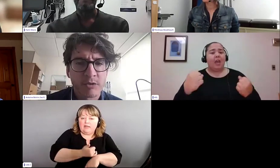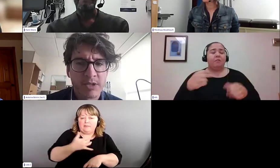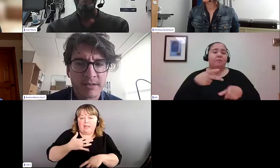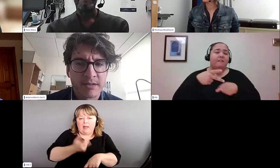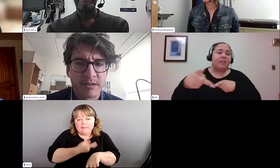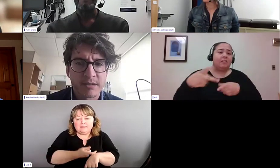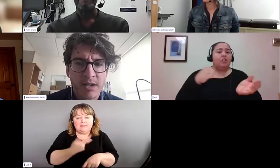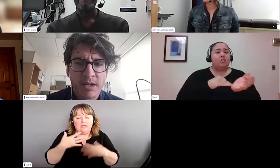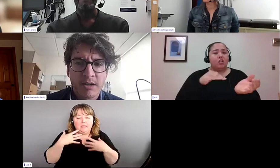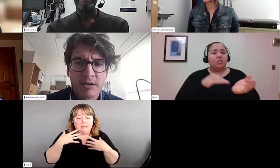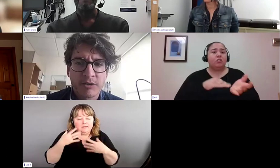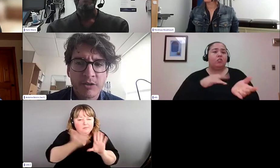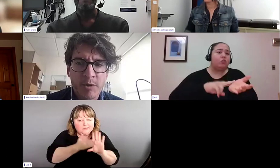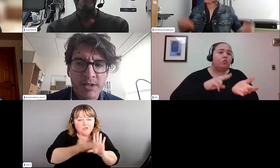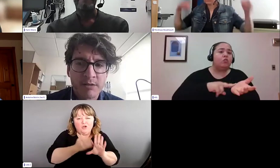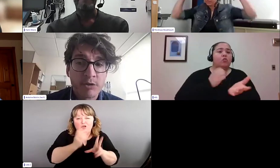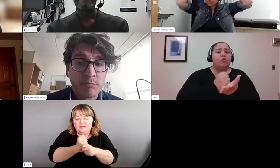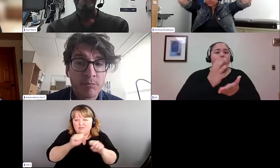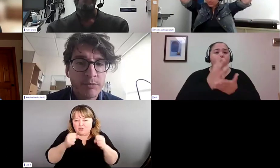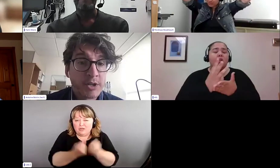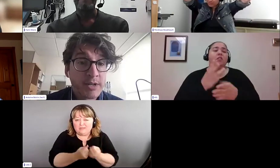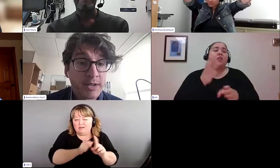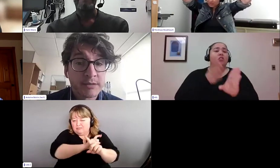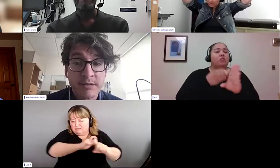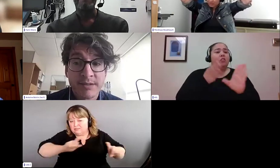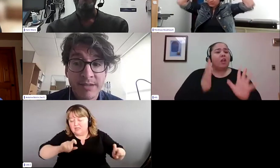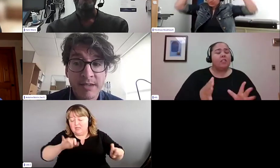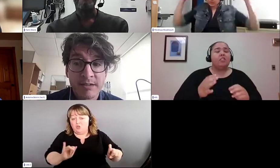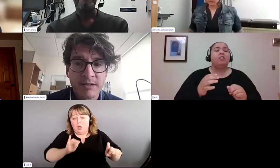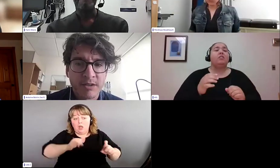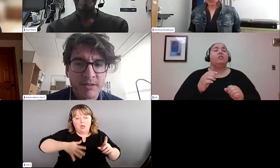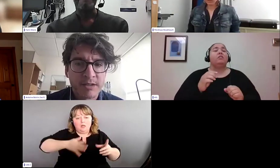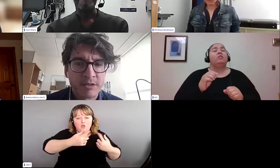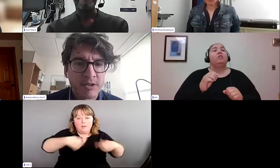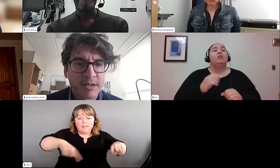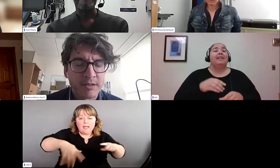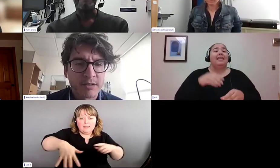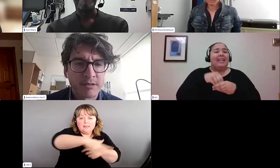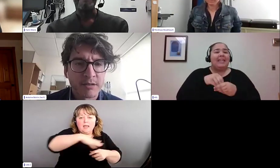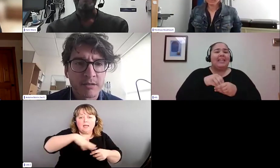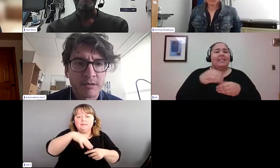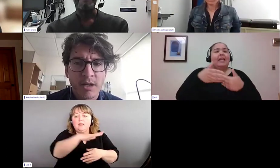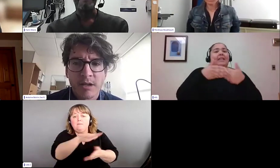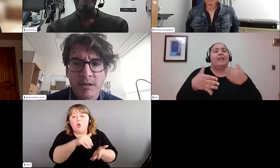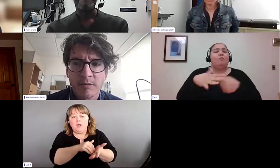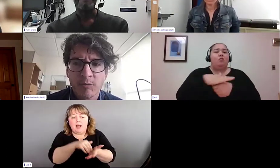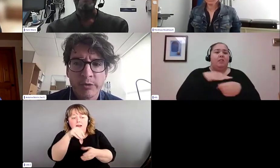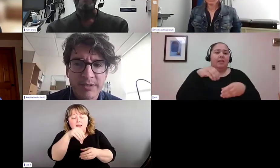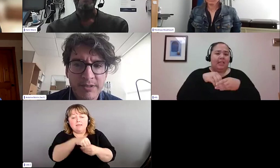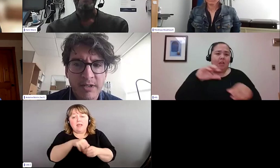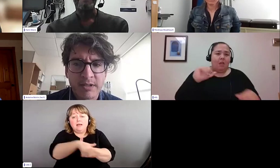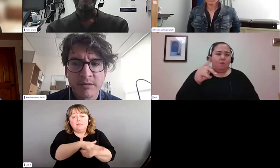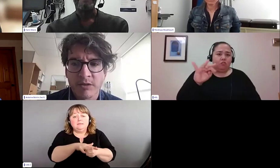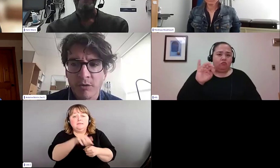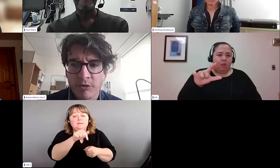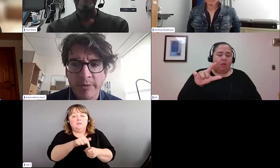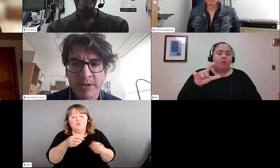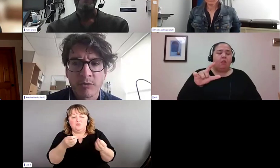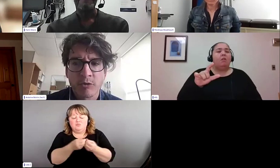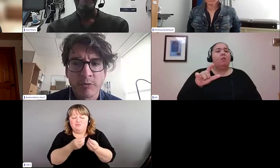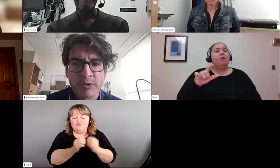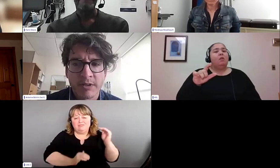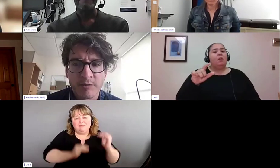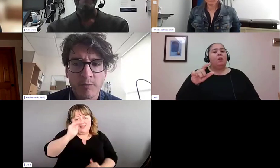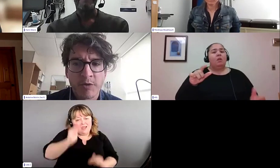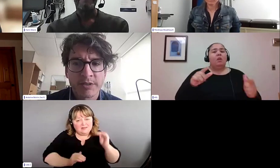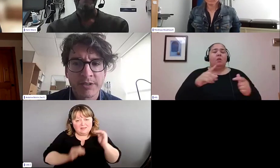doctors, nurses, social workers, psychologists. We're in a neighborhood in Montreal where there are big